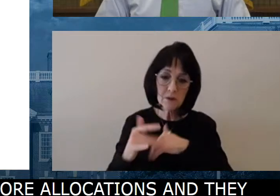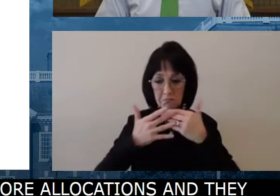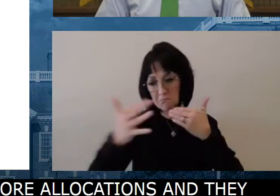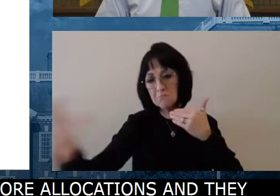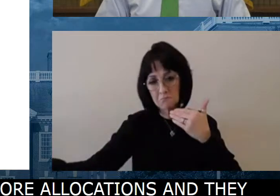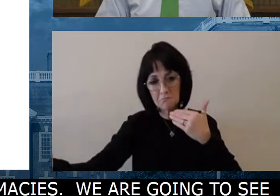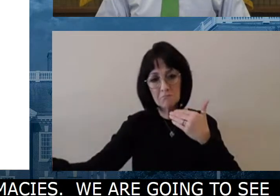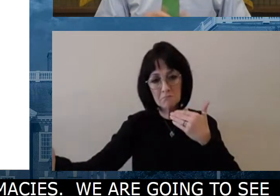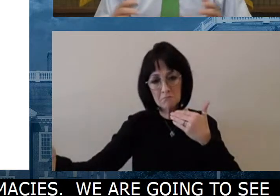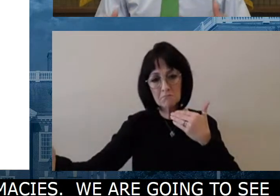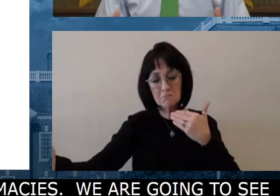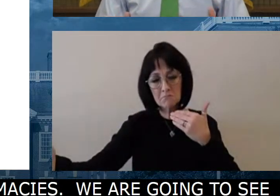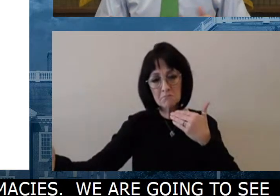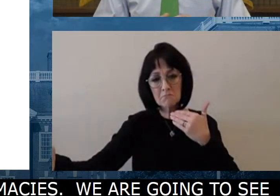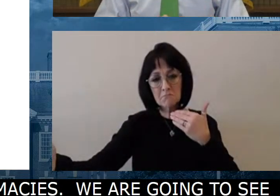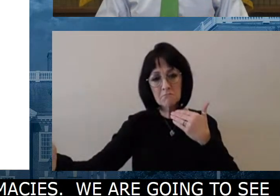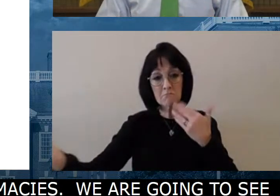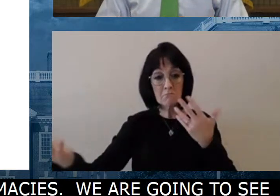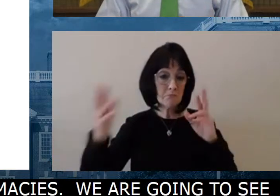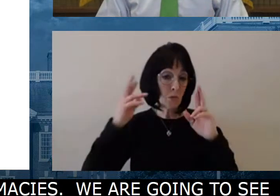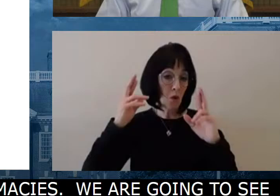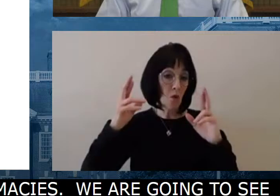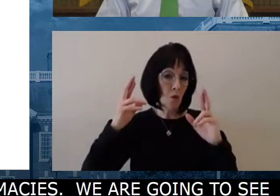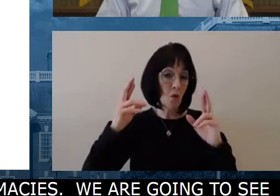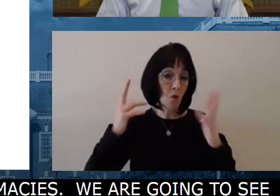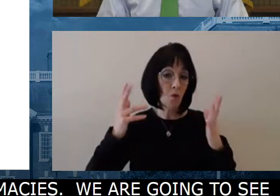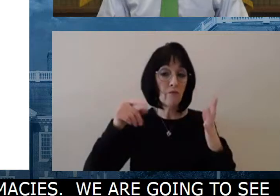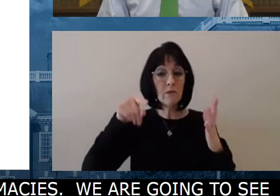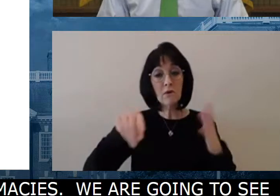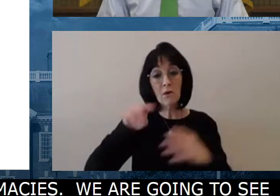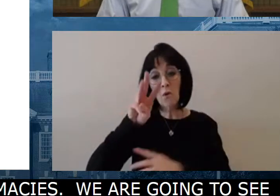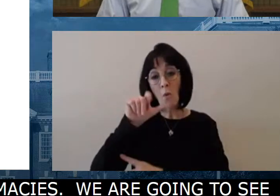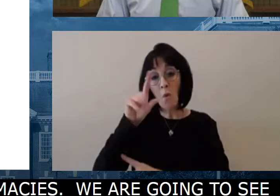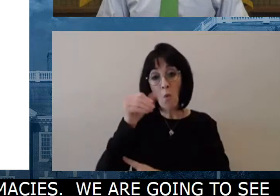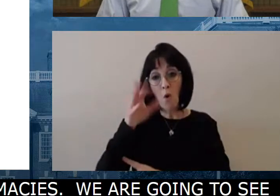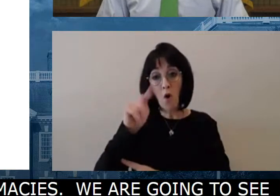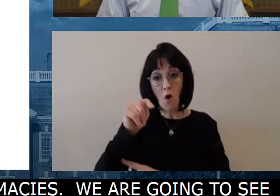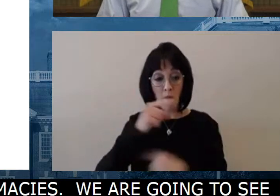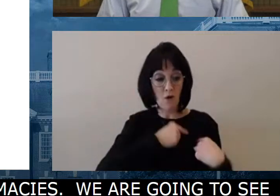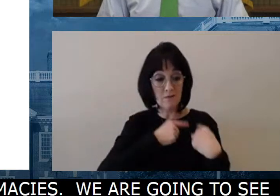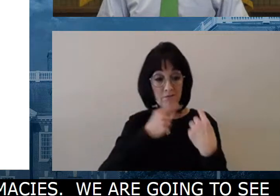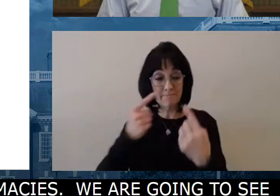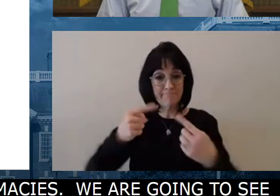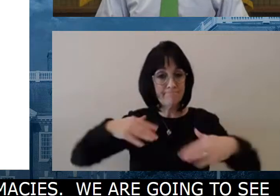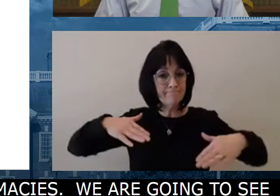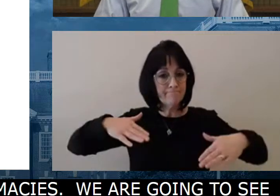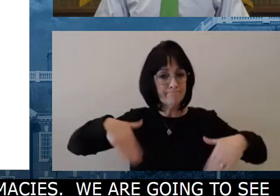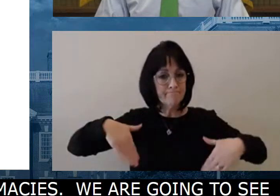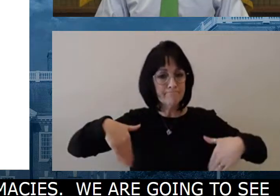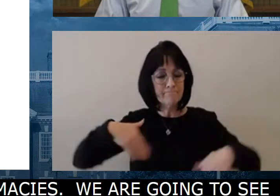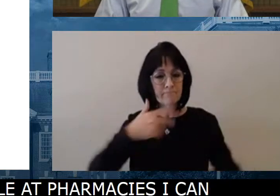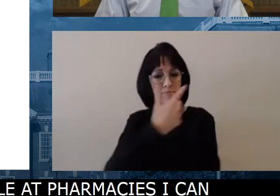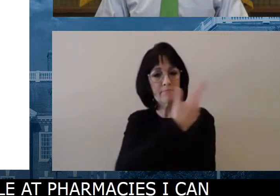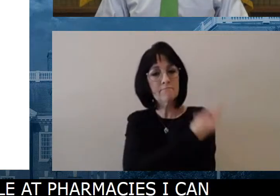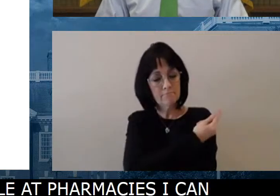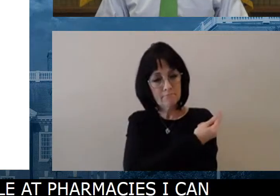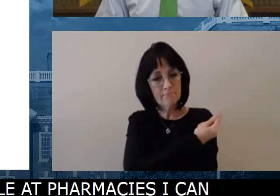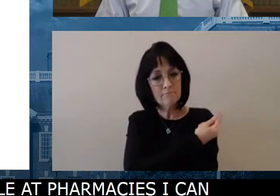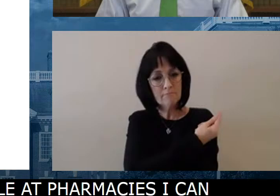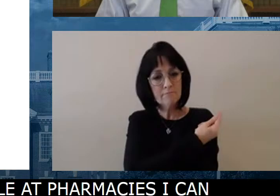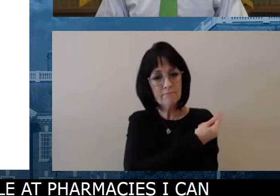vaccines and hopefully moving into places like Walmart, which to date have not been doing much vaccinations, and lots